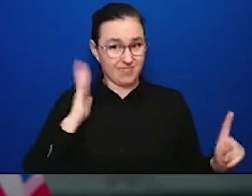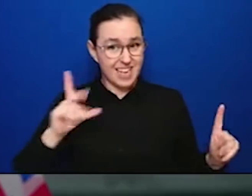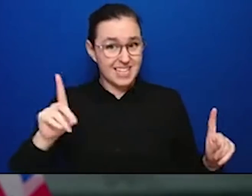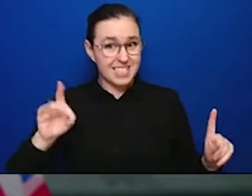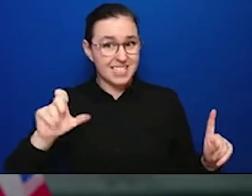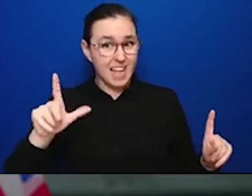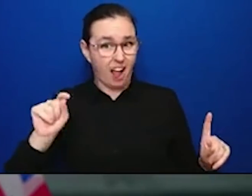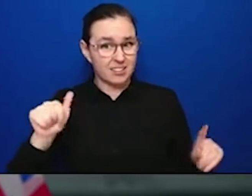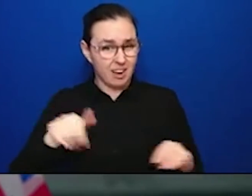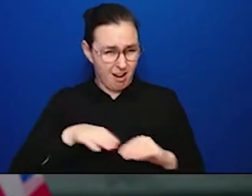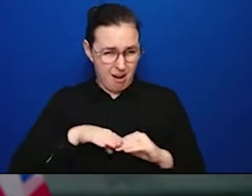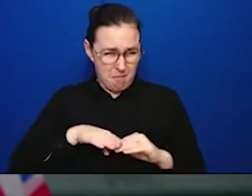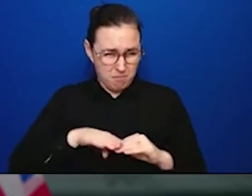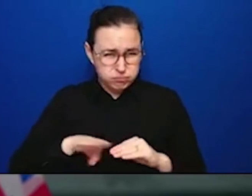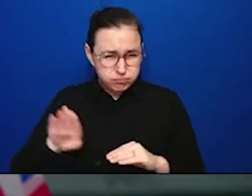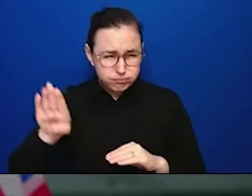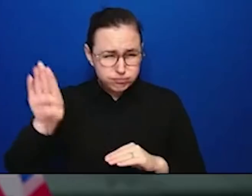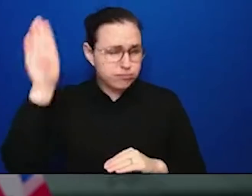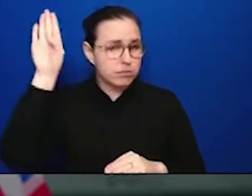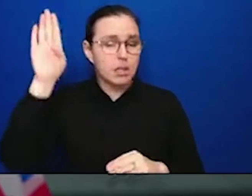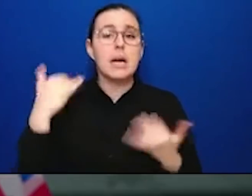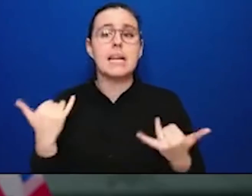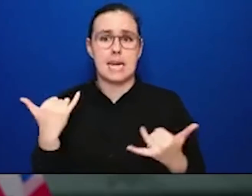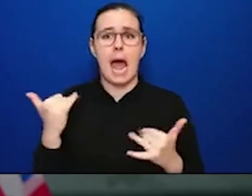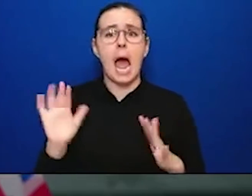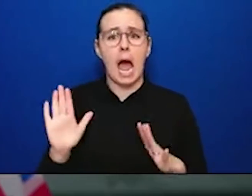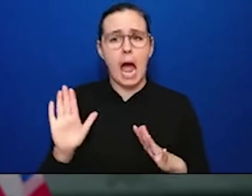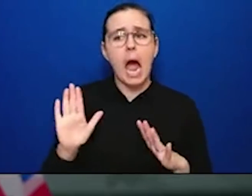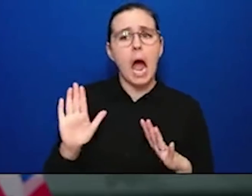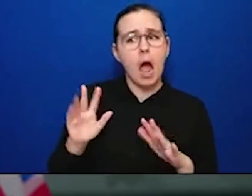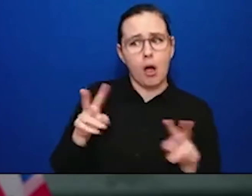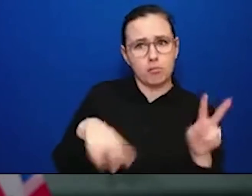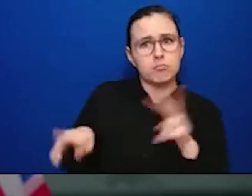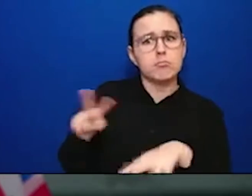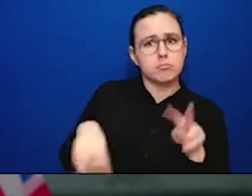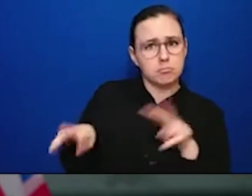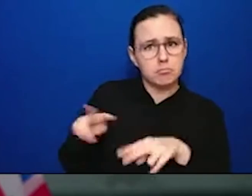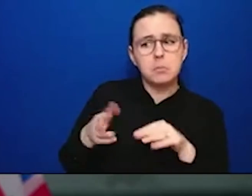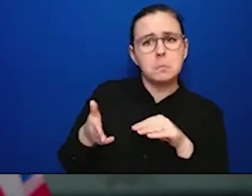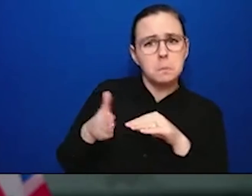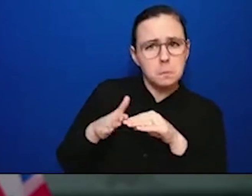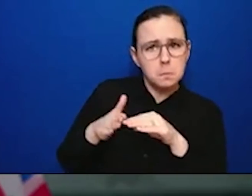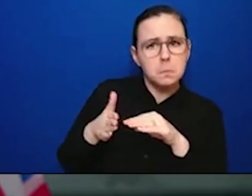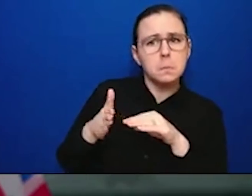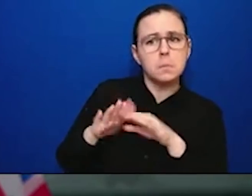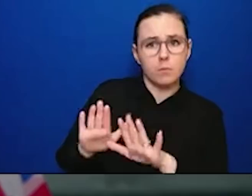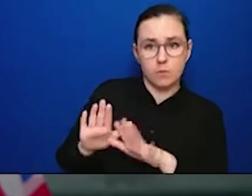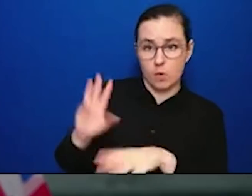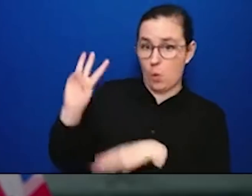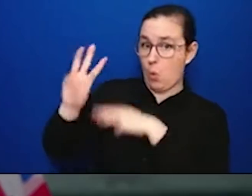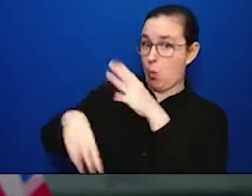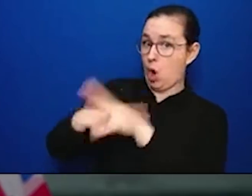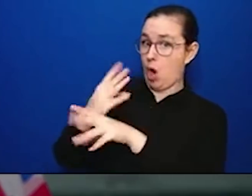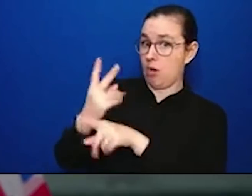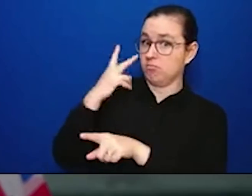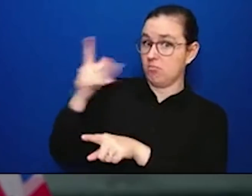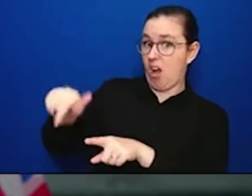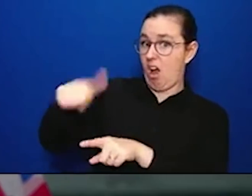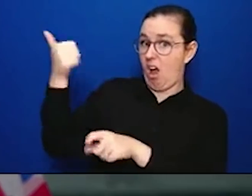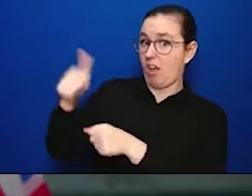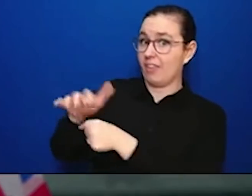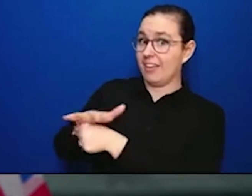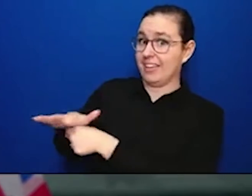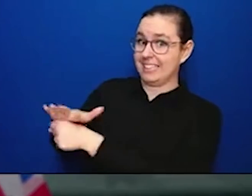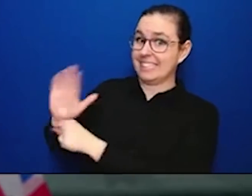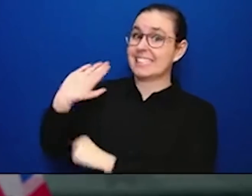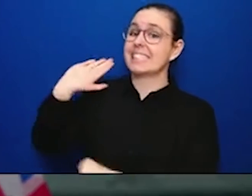early indications show that in other parts of the world and early indications here that a shorter length of